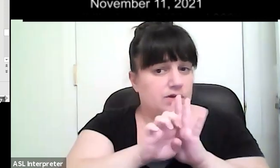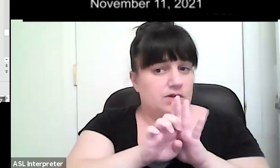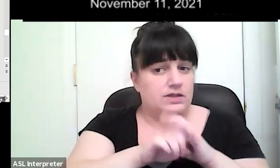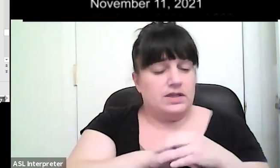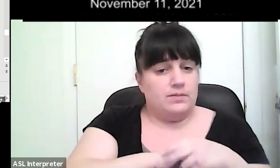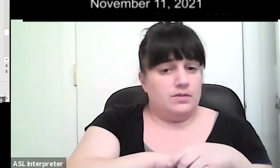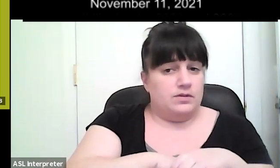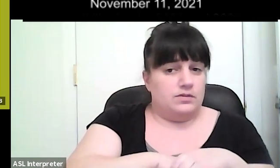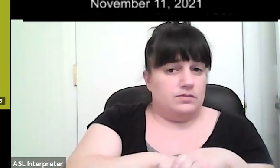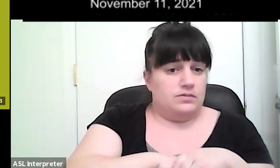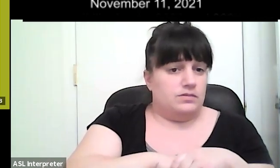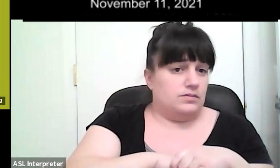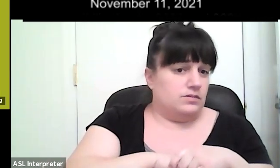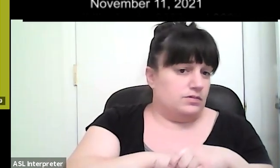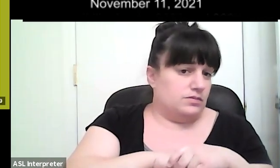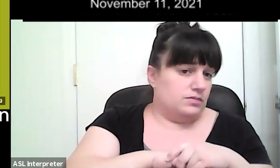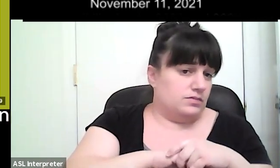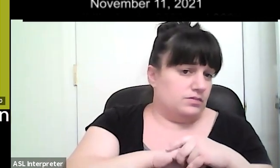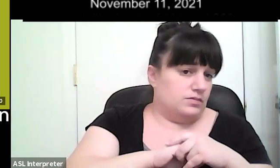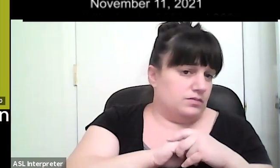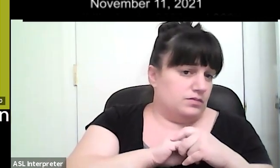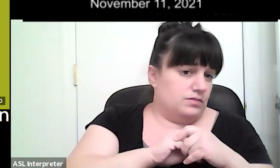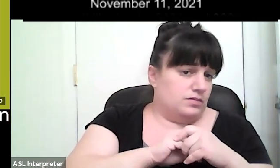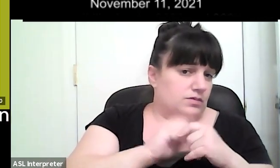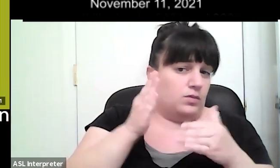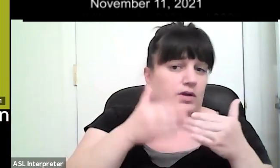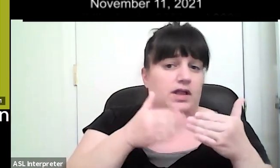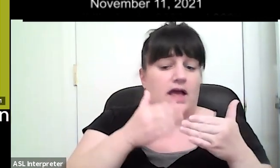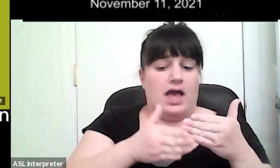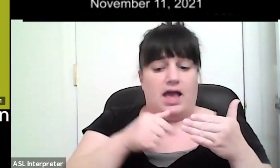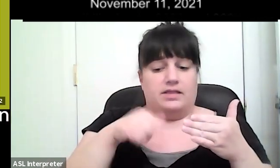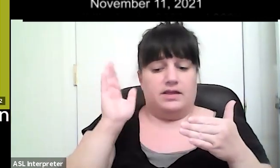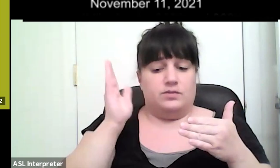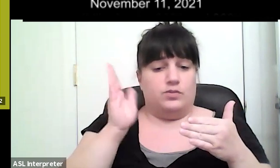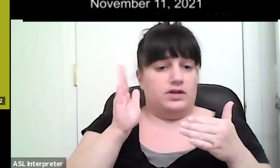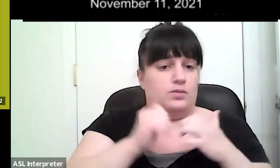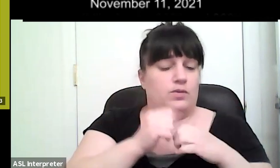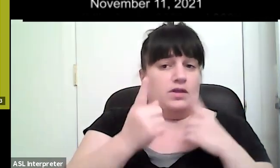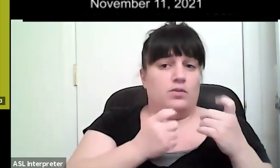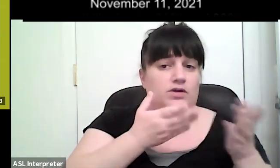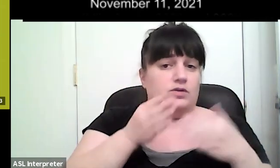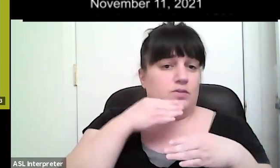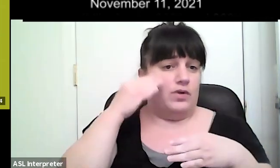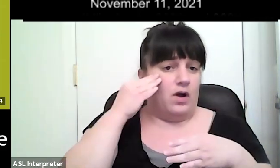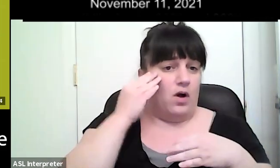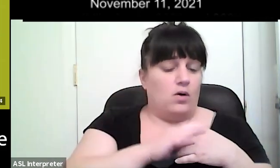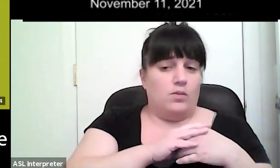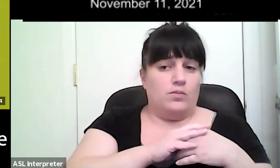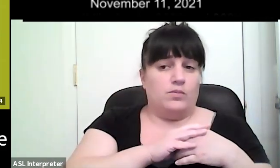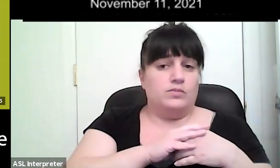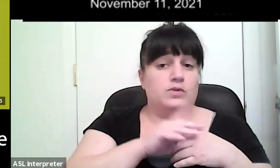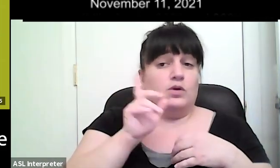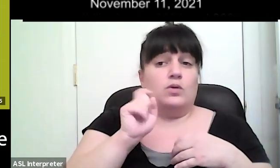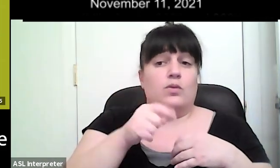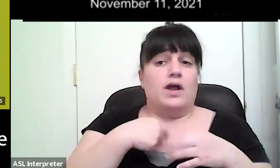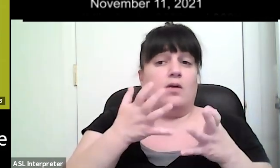And next, I will end this little presentation with some questions to take home. So the questions